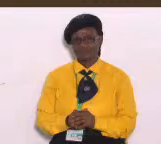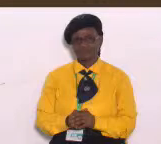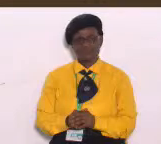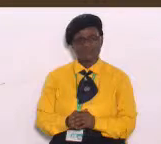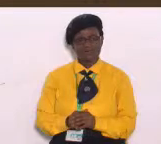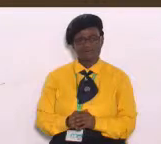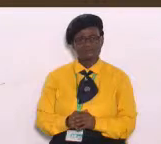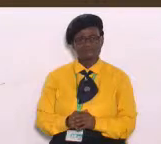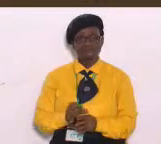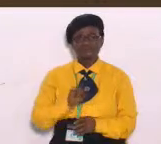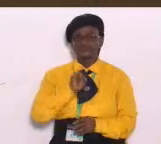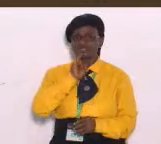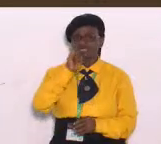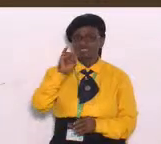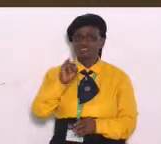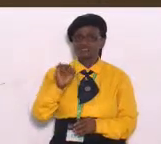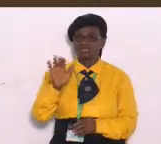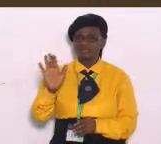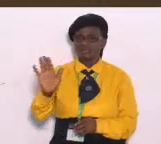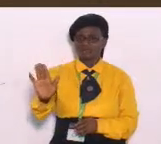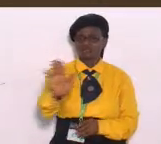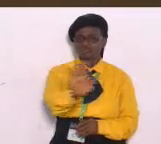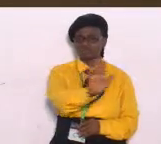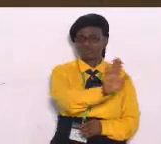It's your own request,